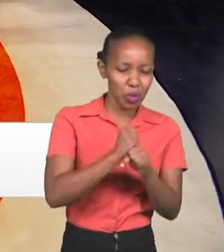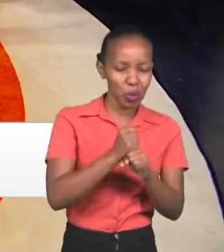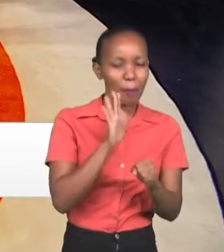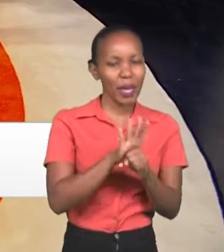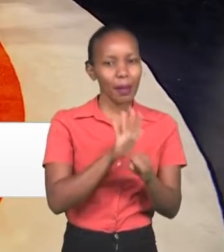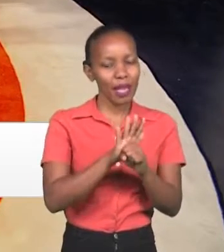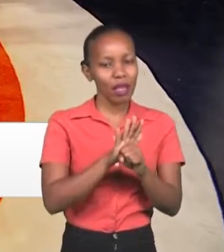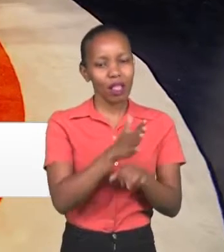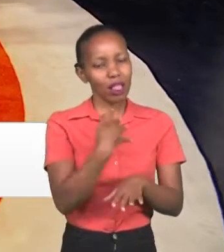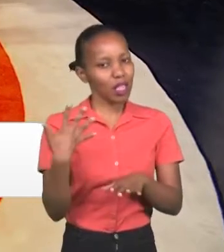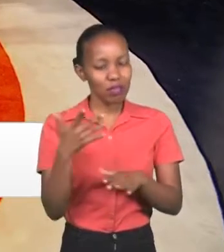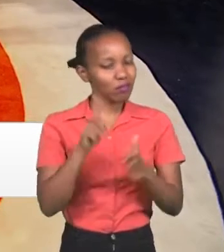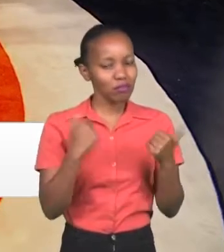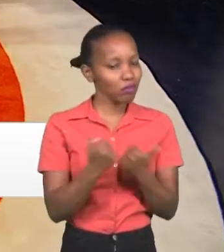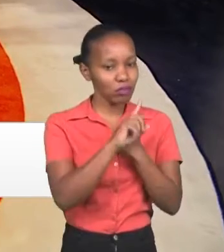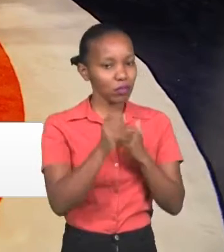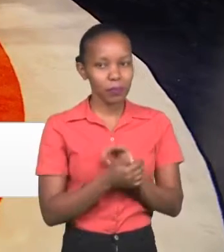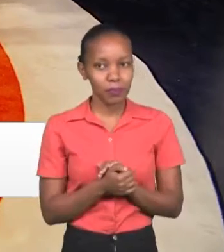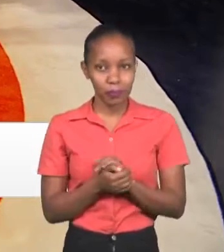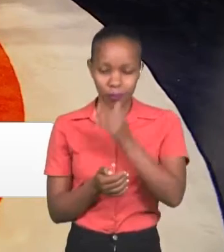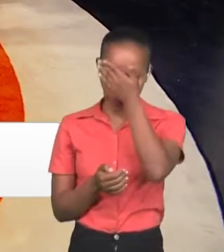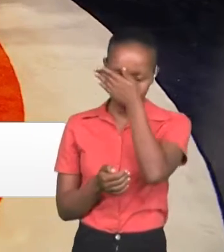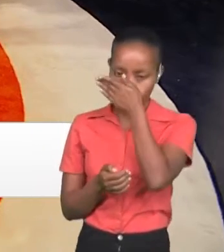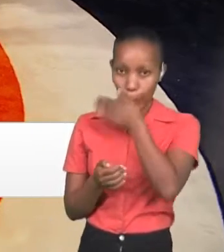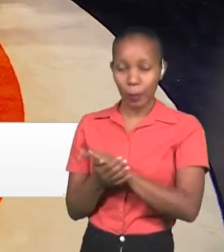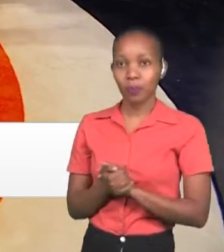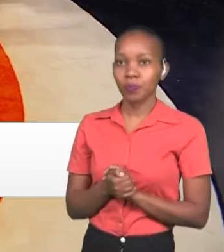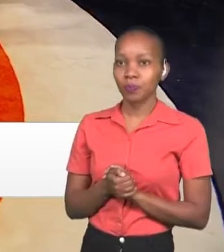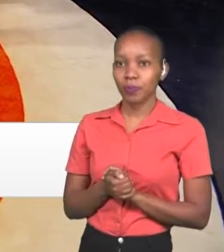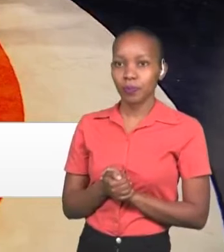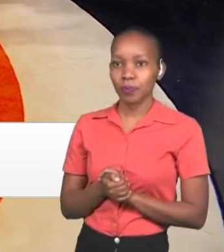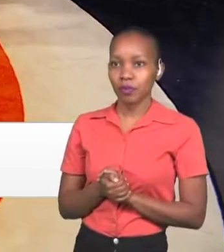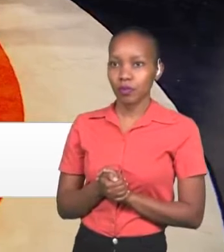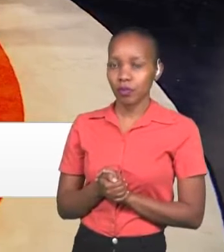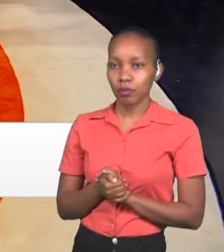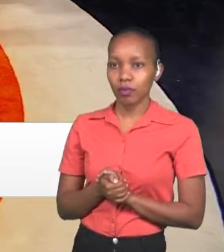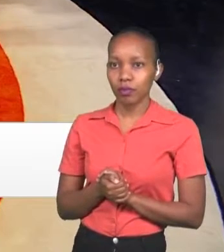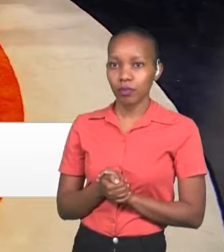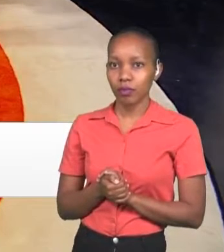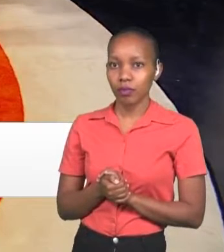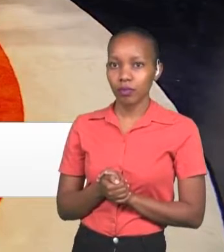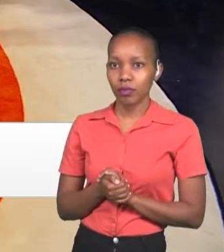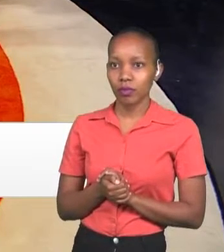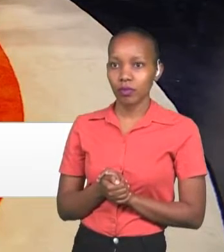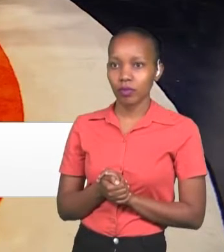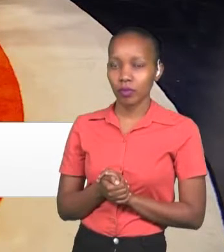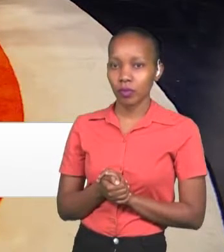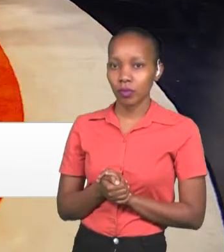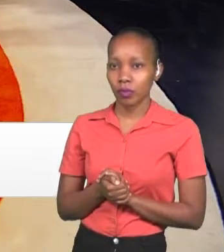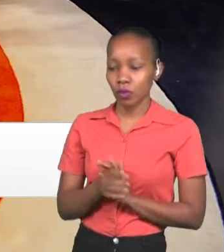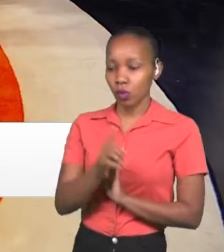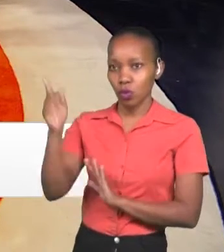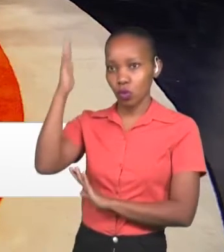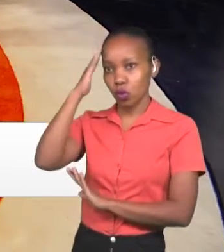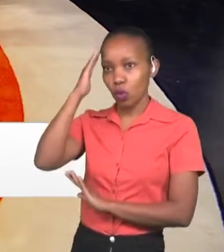Yeah. Yeah. I think to start with, first of all, you know, we